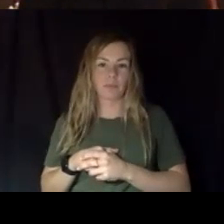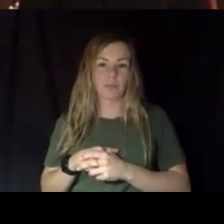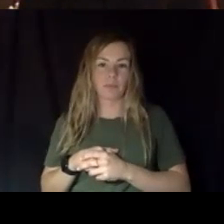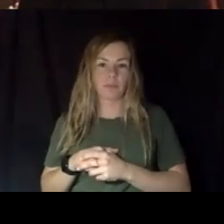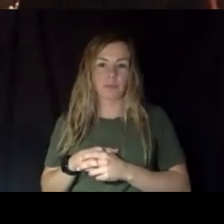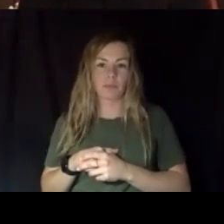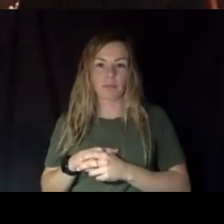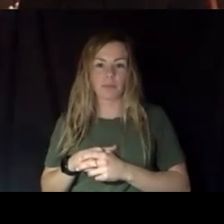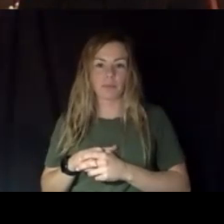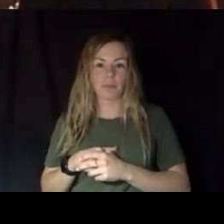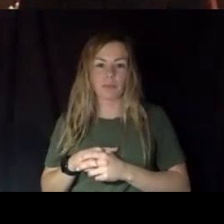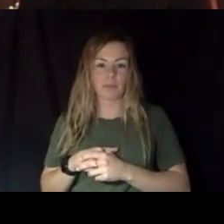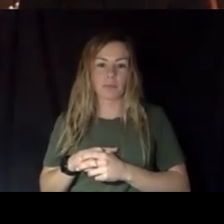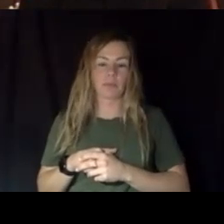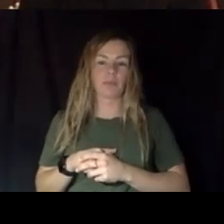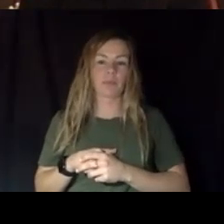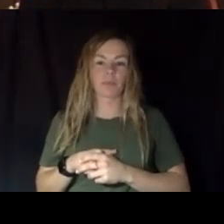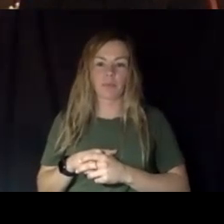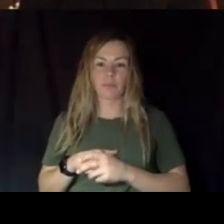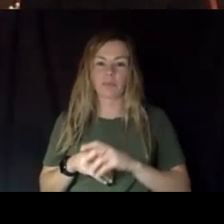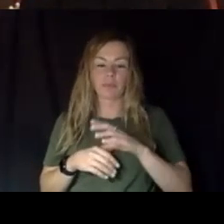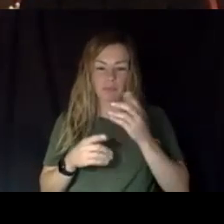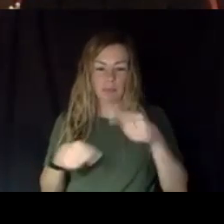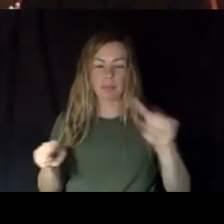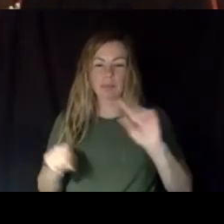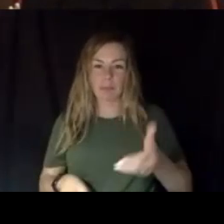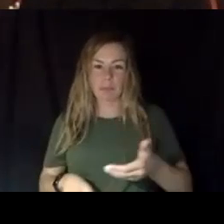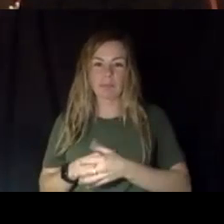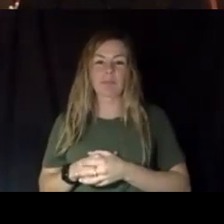De nada. You are welcome.